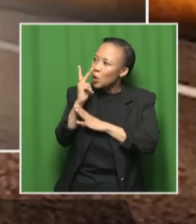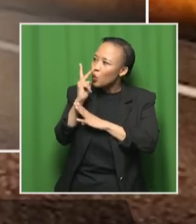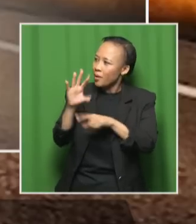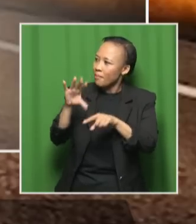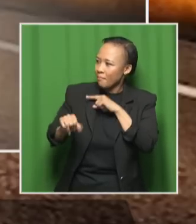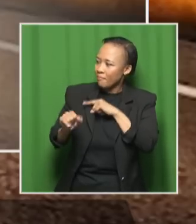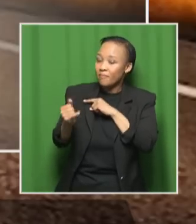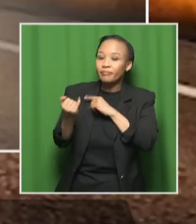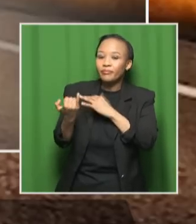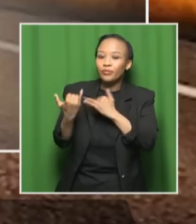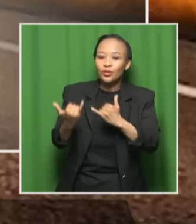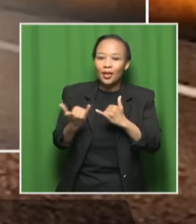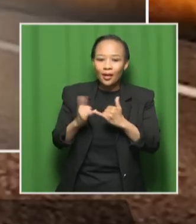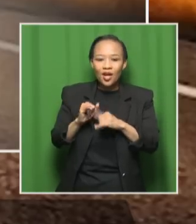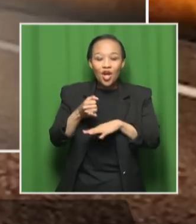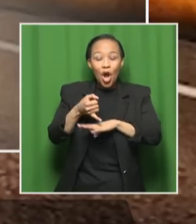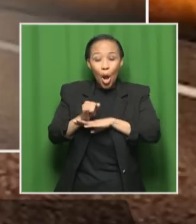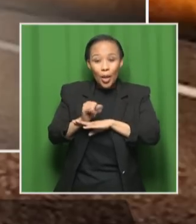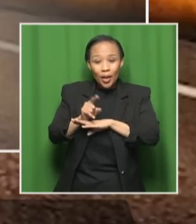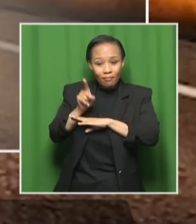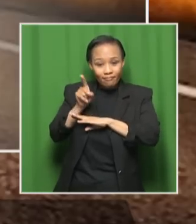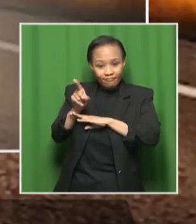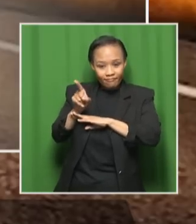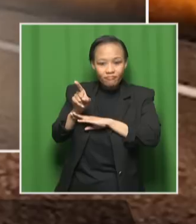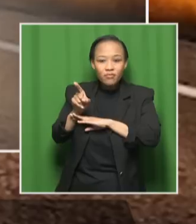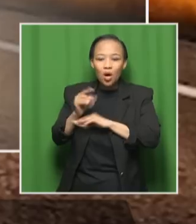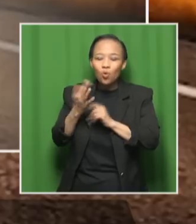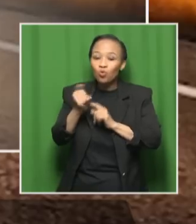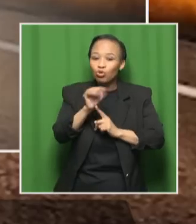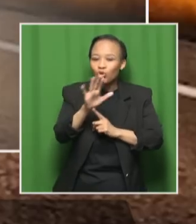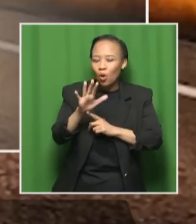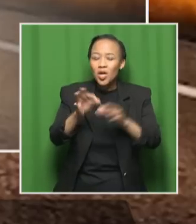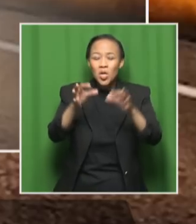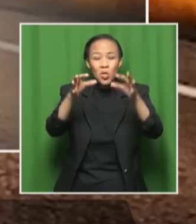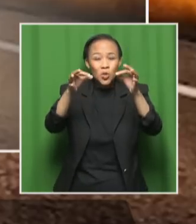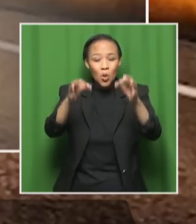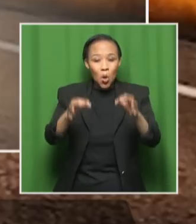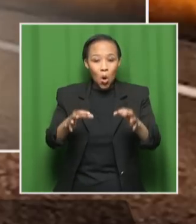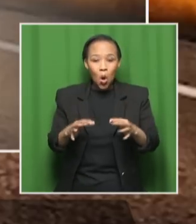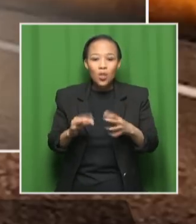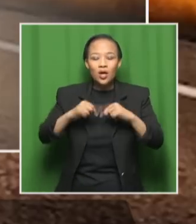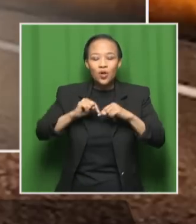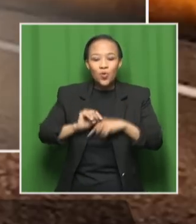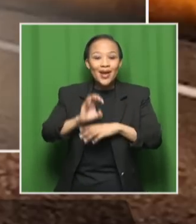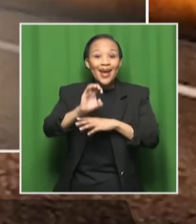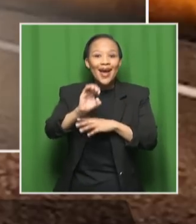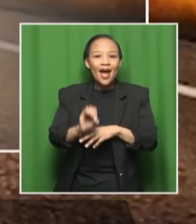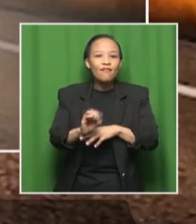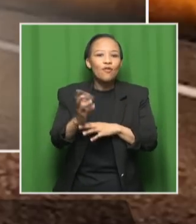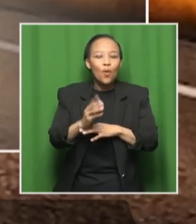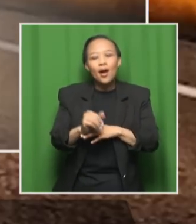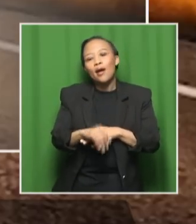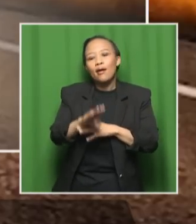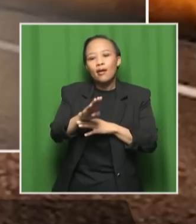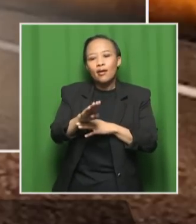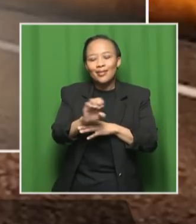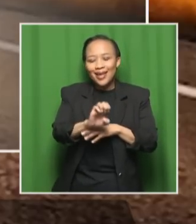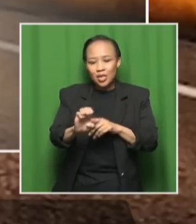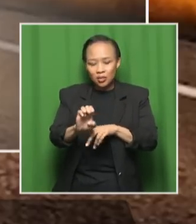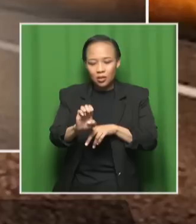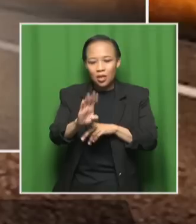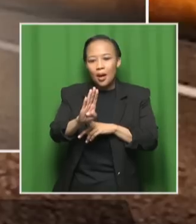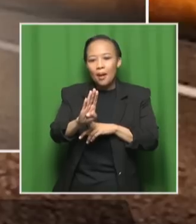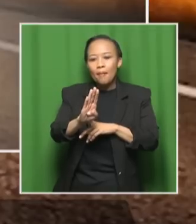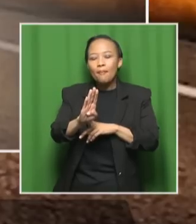the Elliot area. This is Elliot that we're showing you. The snow, we understand, extending down through Barclay Pass into Barclay East, up through Kala and